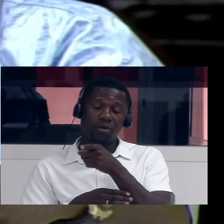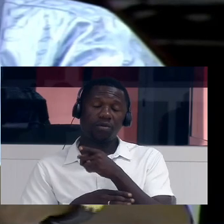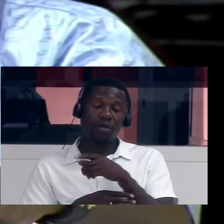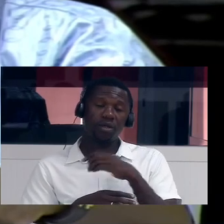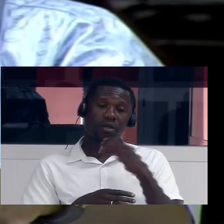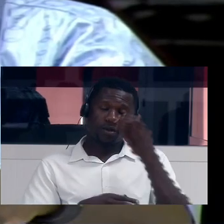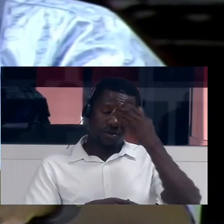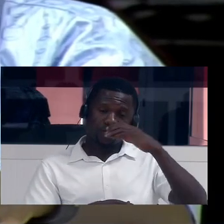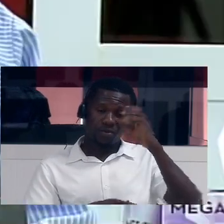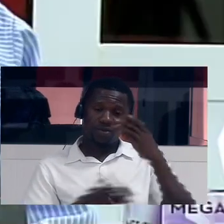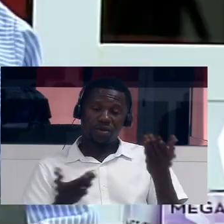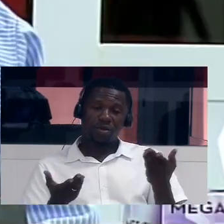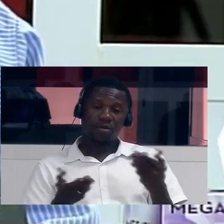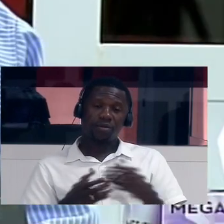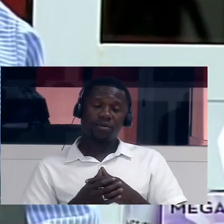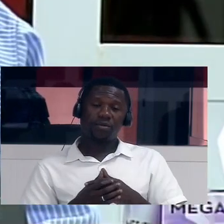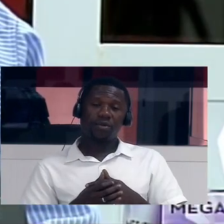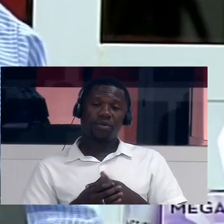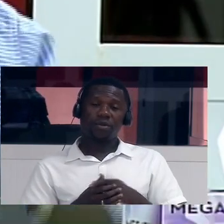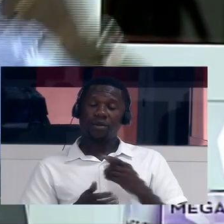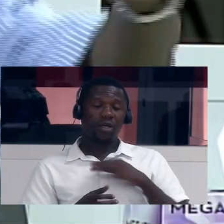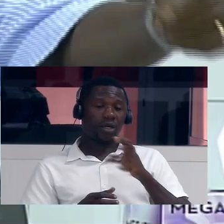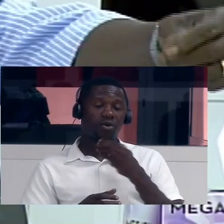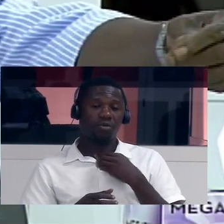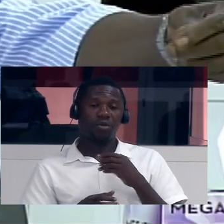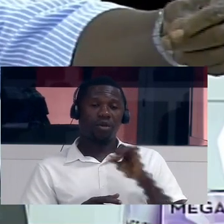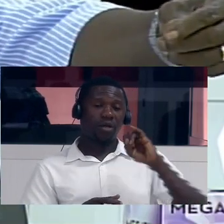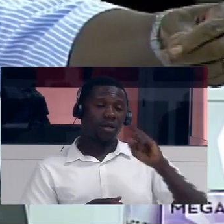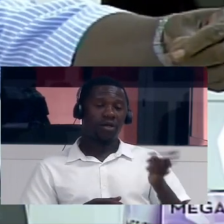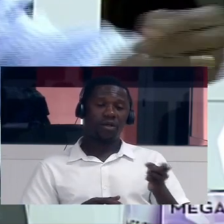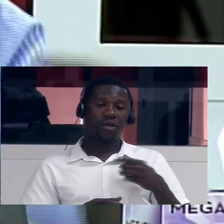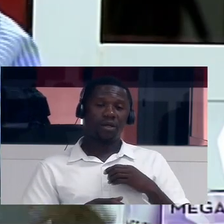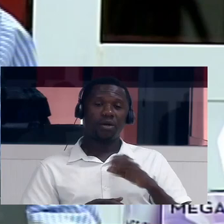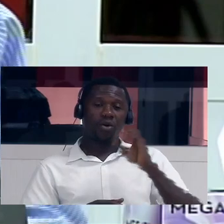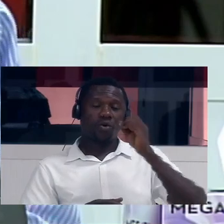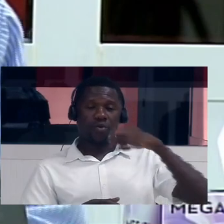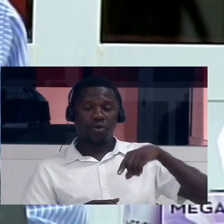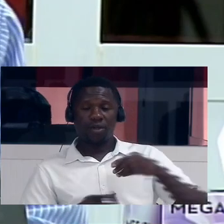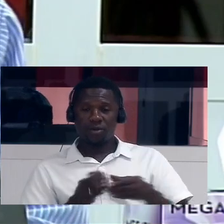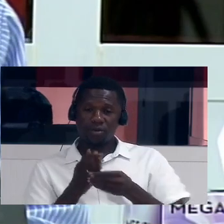I cannot be IG, then I am operations commander, then I am inspector of PIU. No, I cannot.